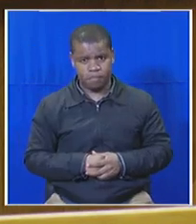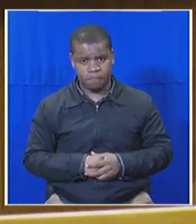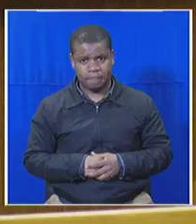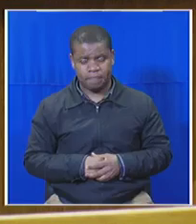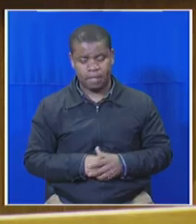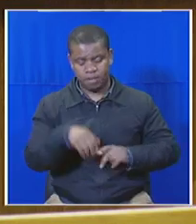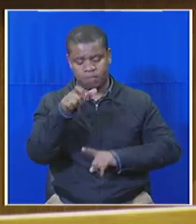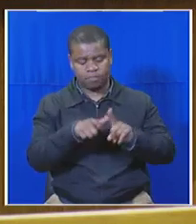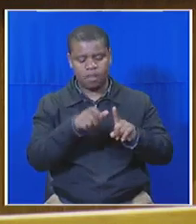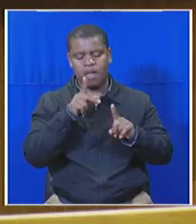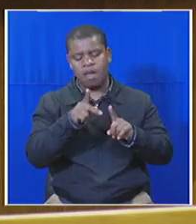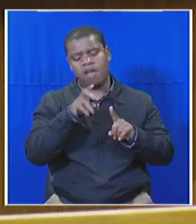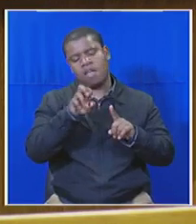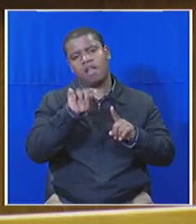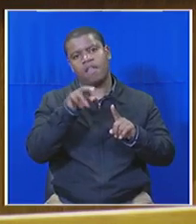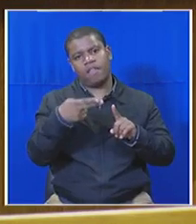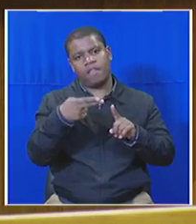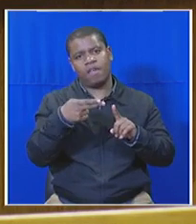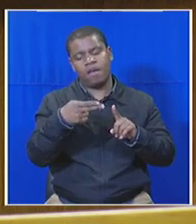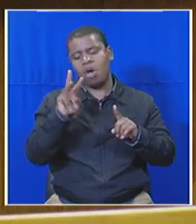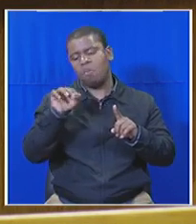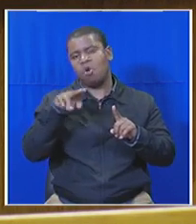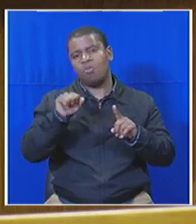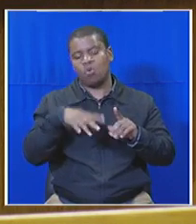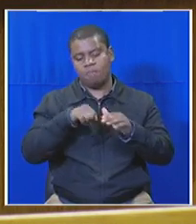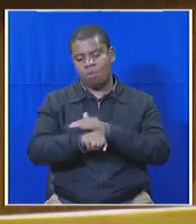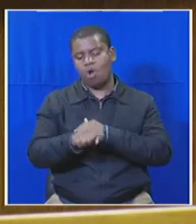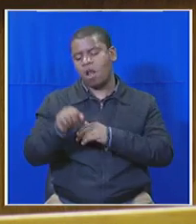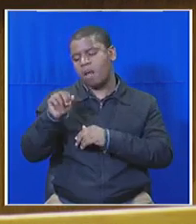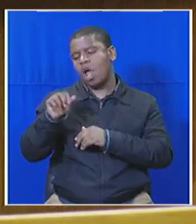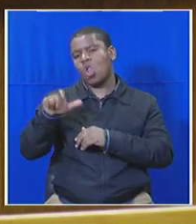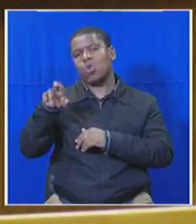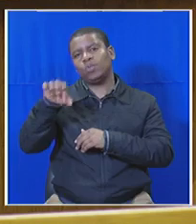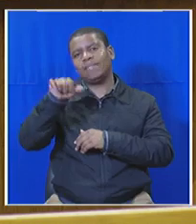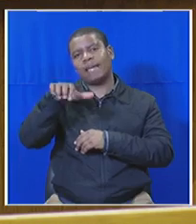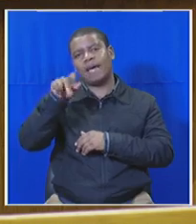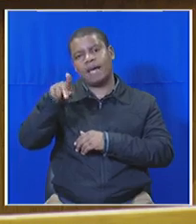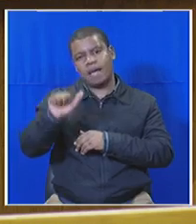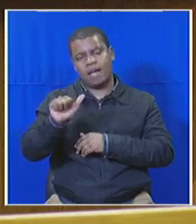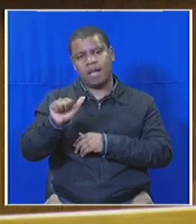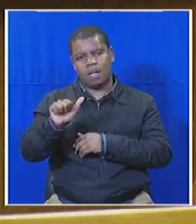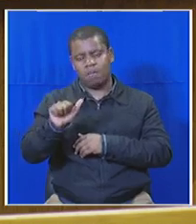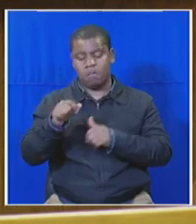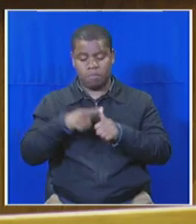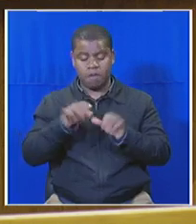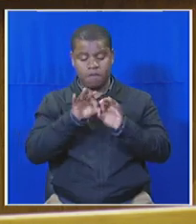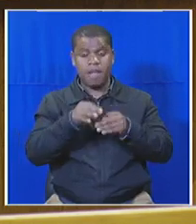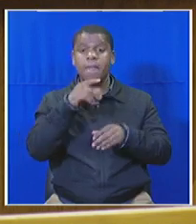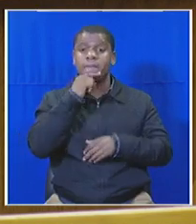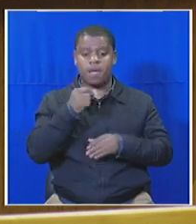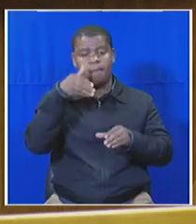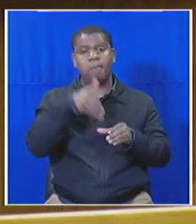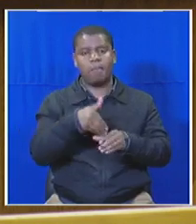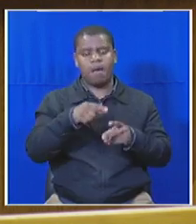Honorable Kenneth Mobu, born in Lusaka, Zambia, was a man of many facets. He was first and foremost a family man, a